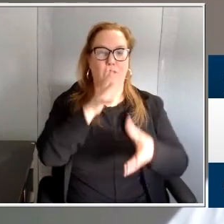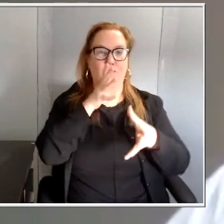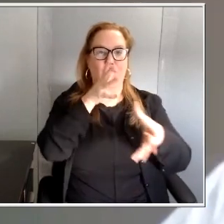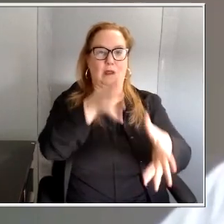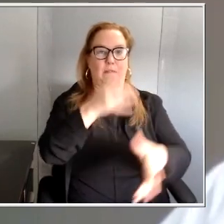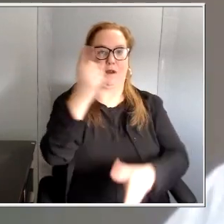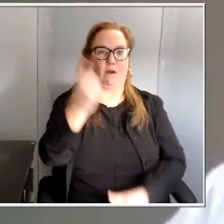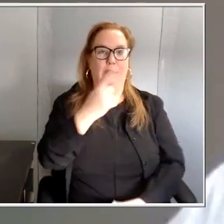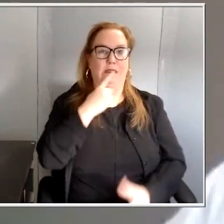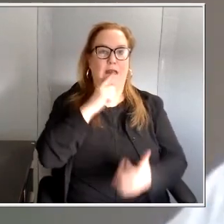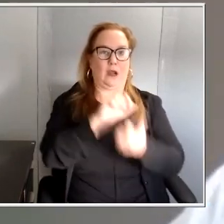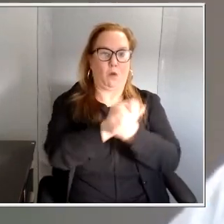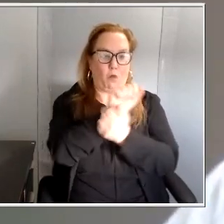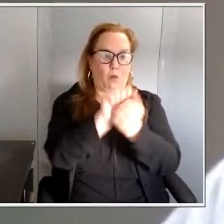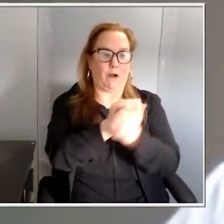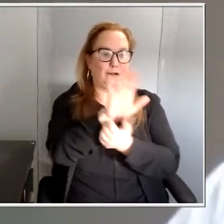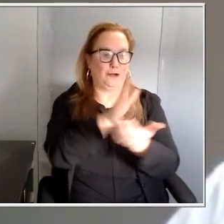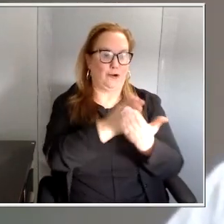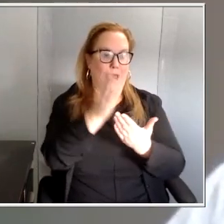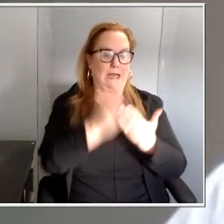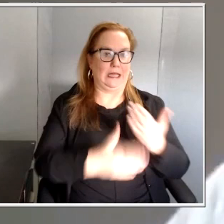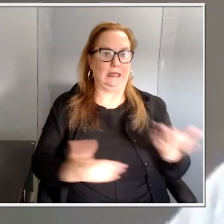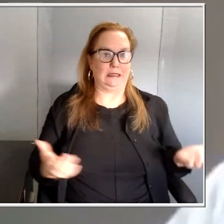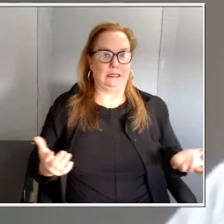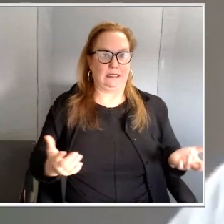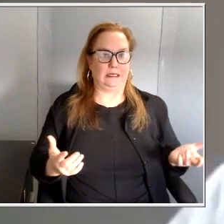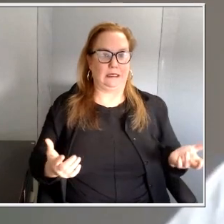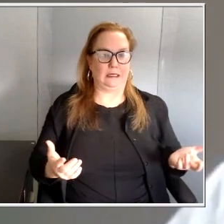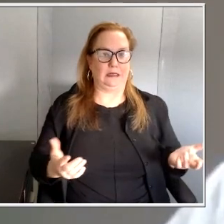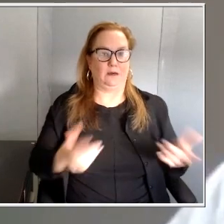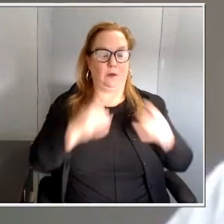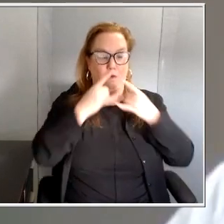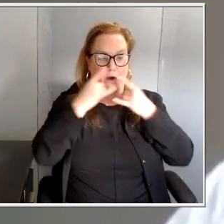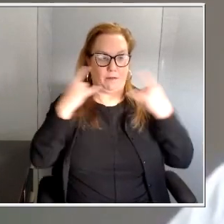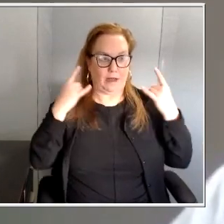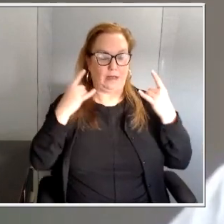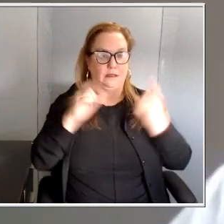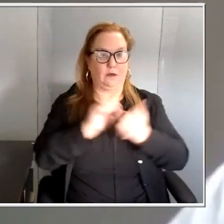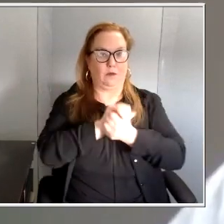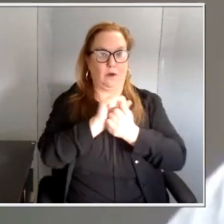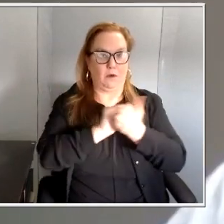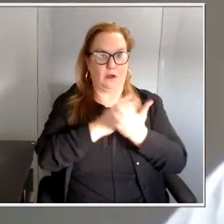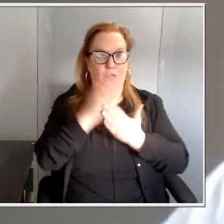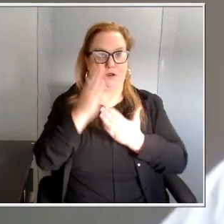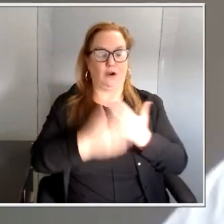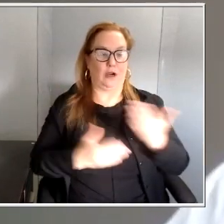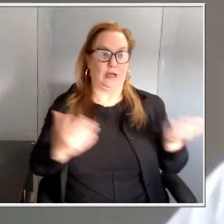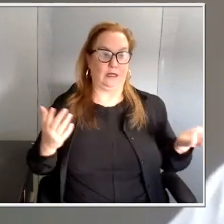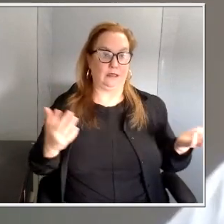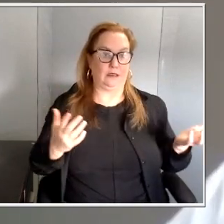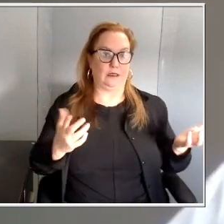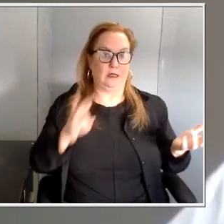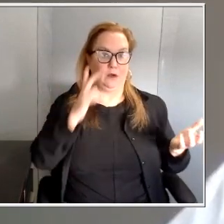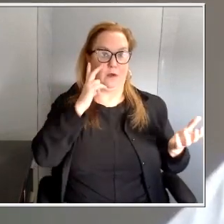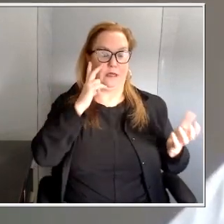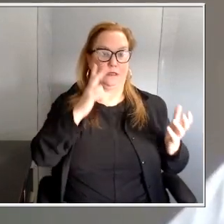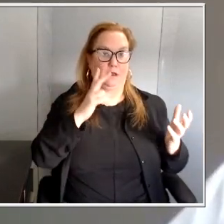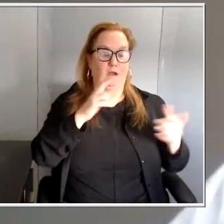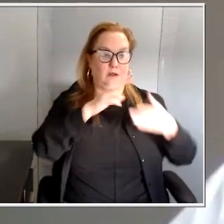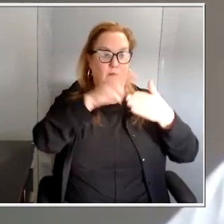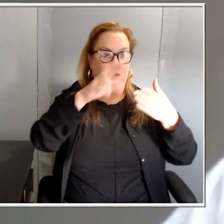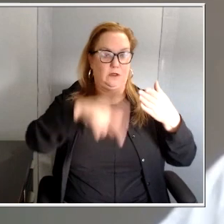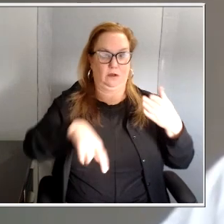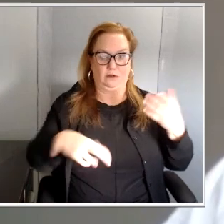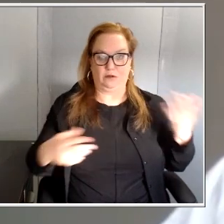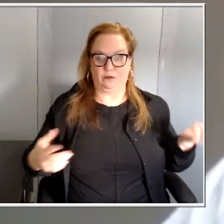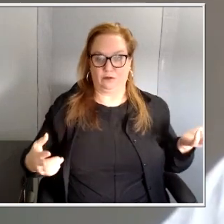told you, wash your hands. So we wore masks, we washed our hands, and we saw positive results from